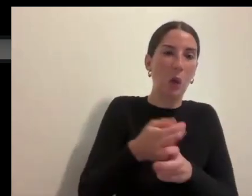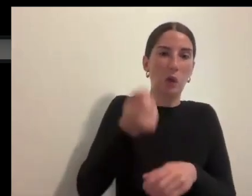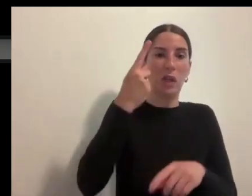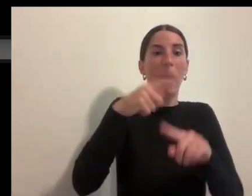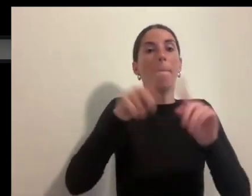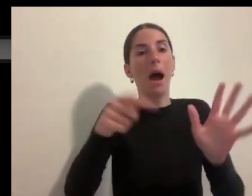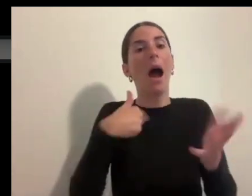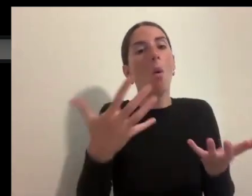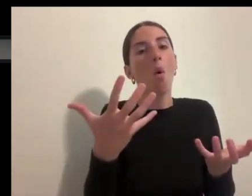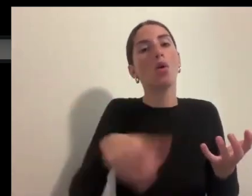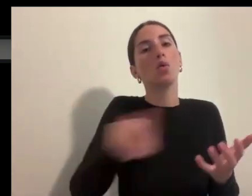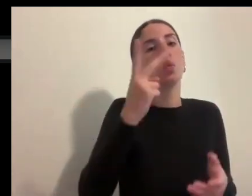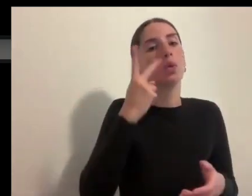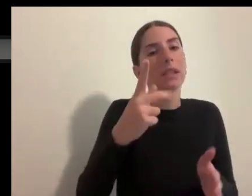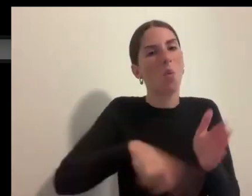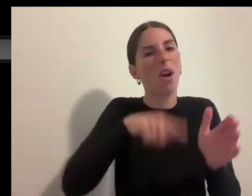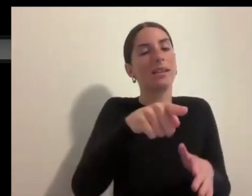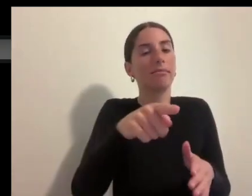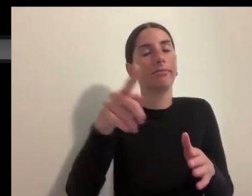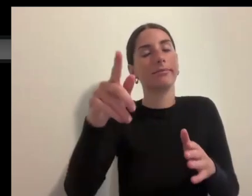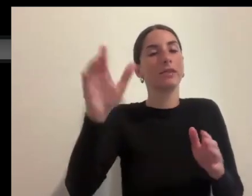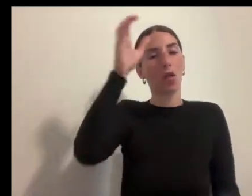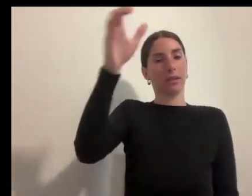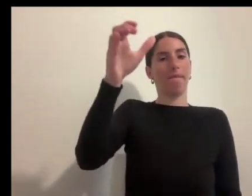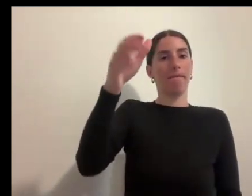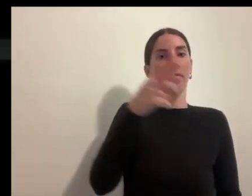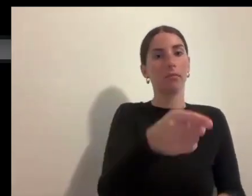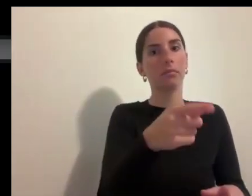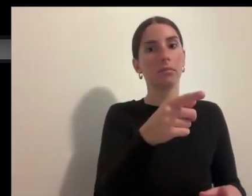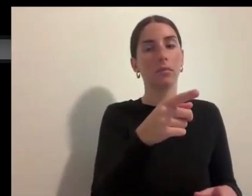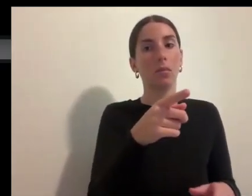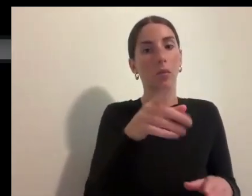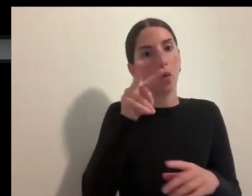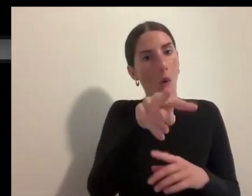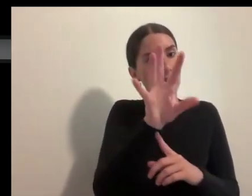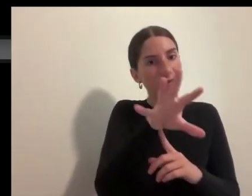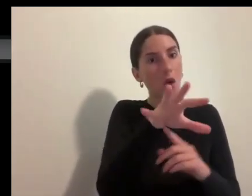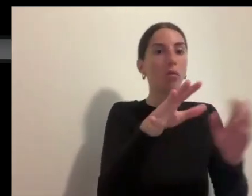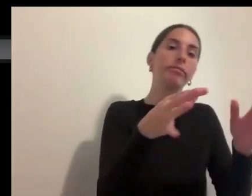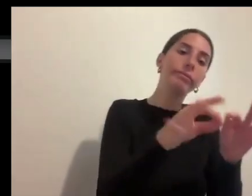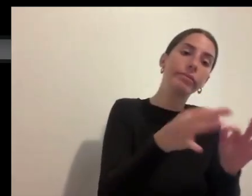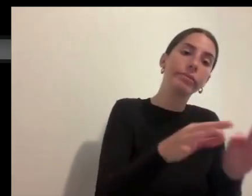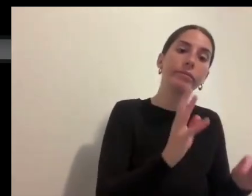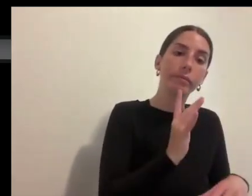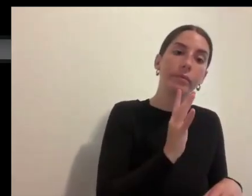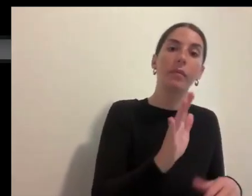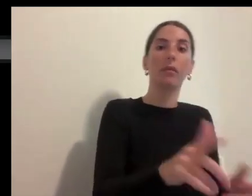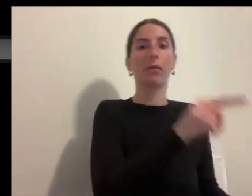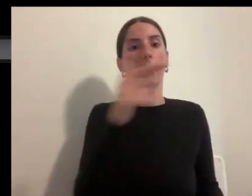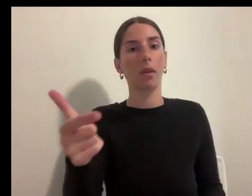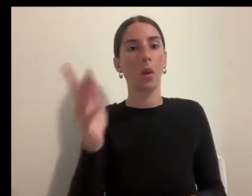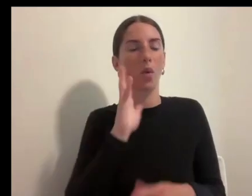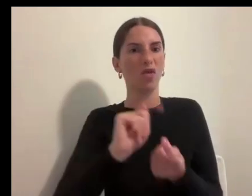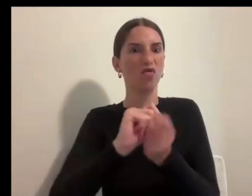to see what it's like. So on the left-hand side, I'm watching the video, and on the right-hand side, by pressing